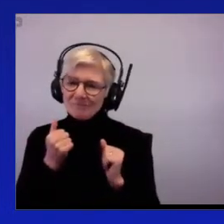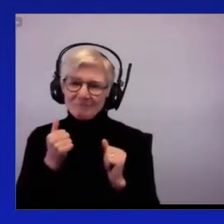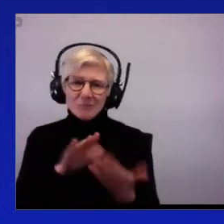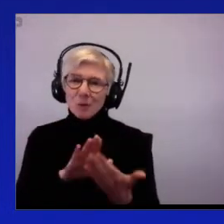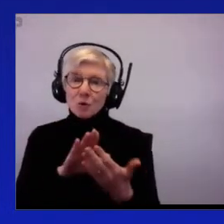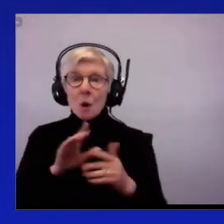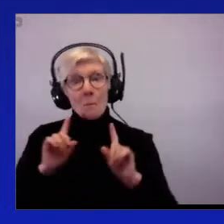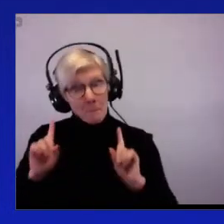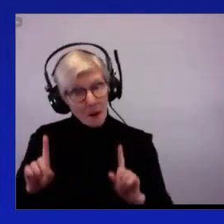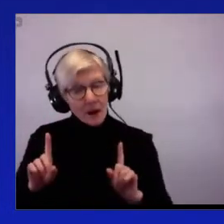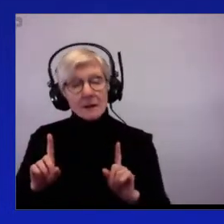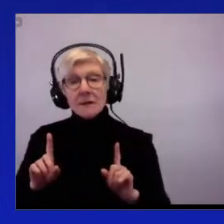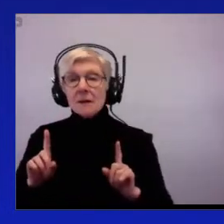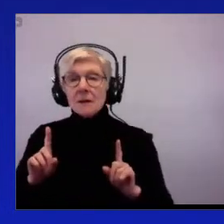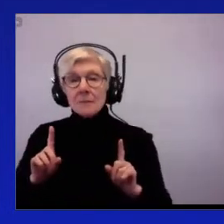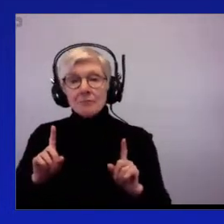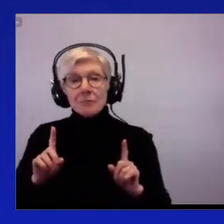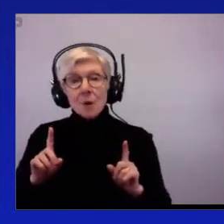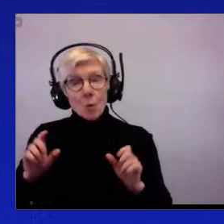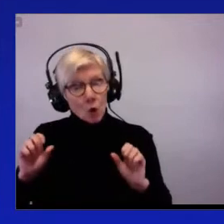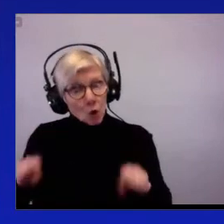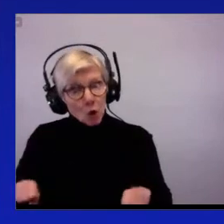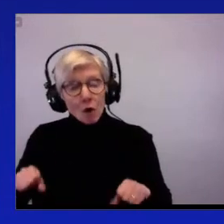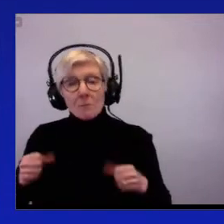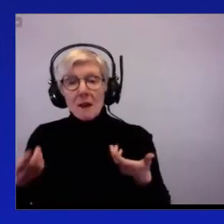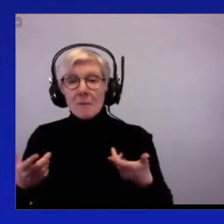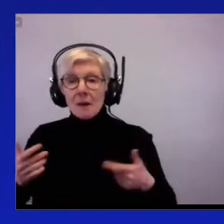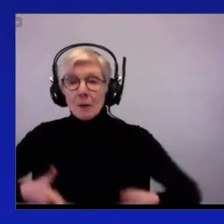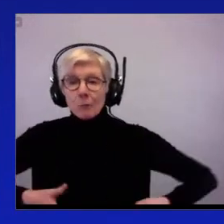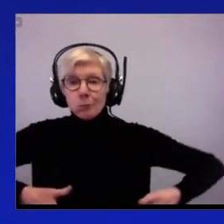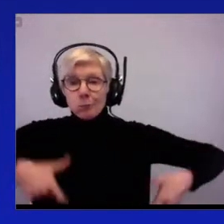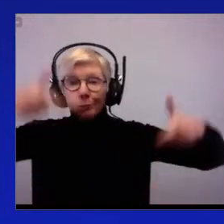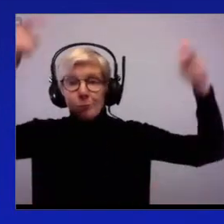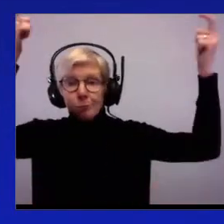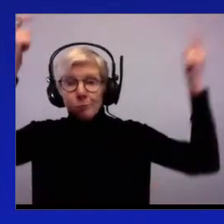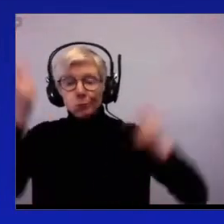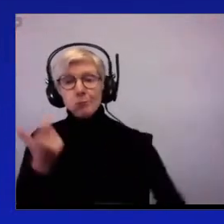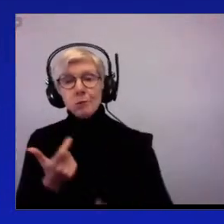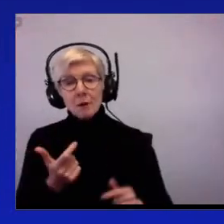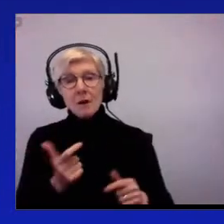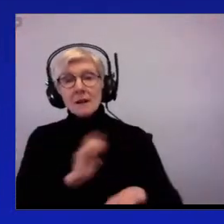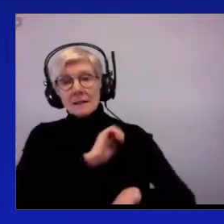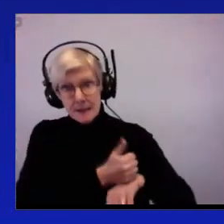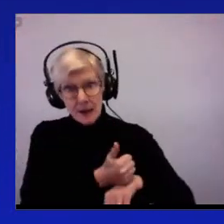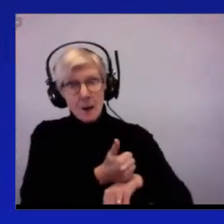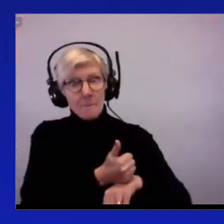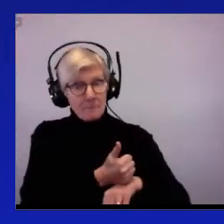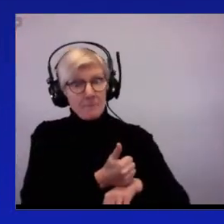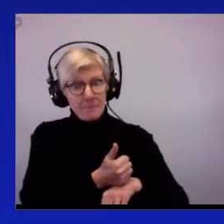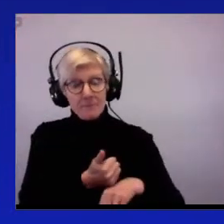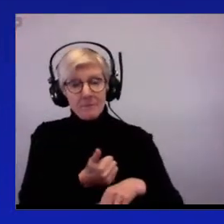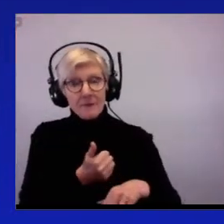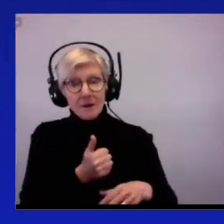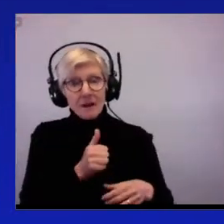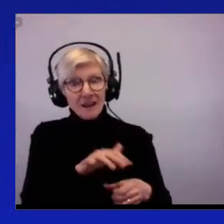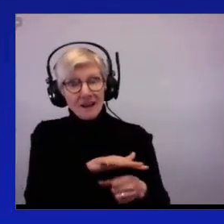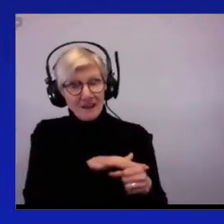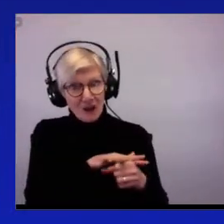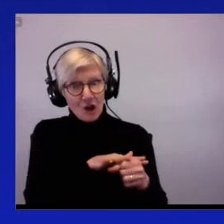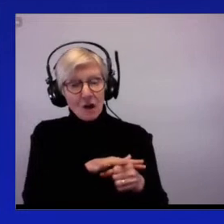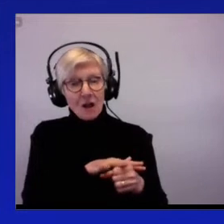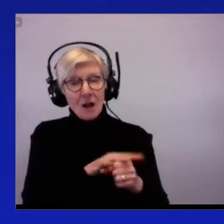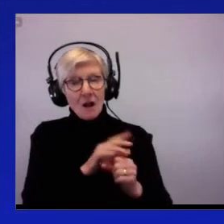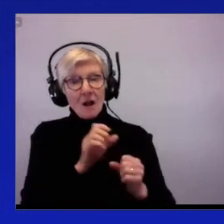do see building to building may well be possible, and we need to think about all the infection prevention and